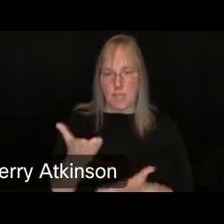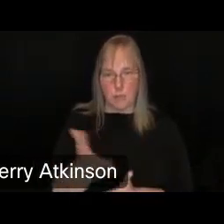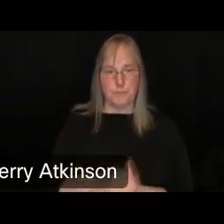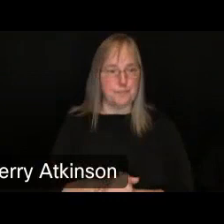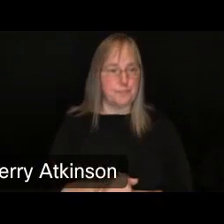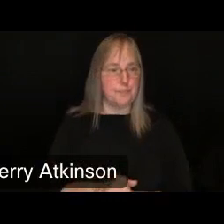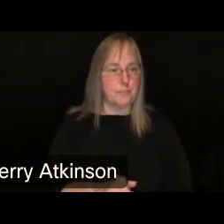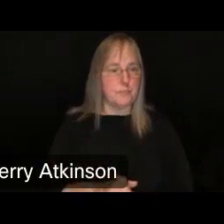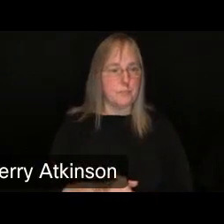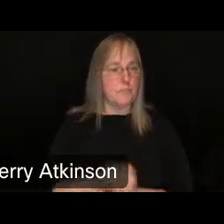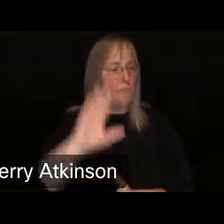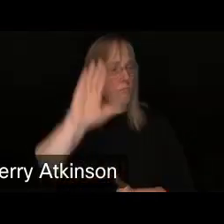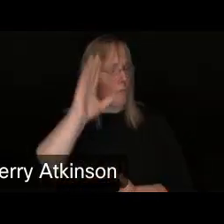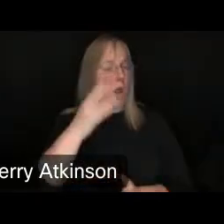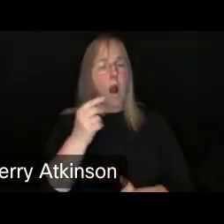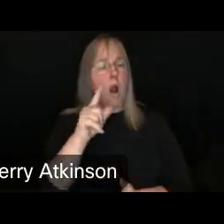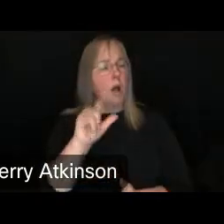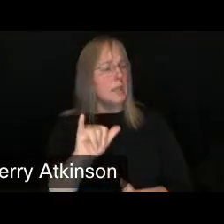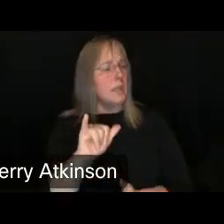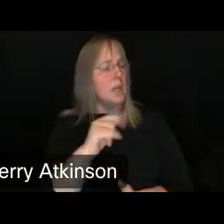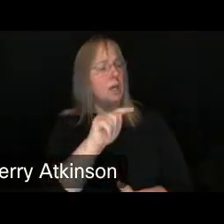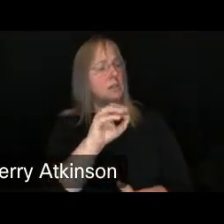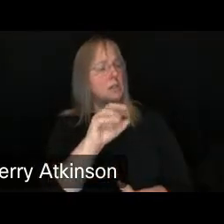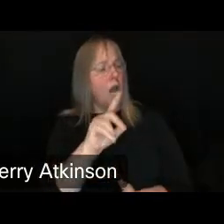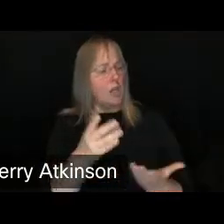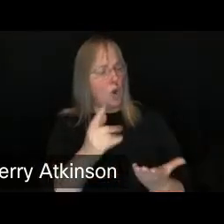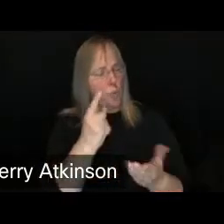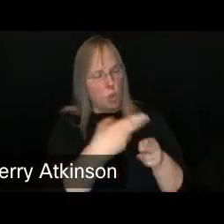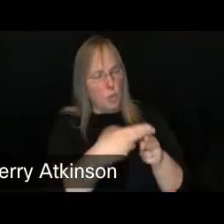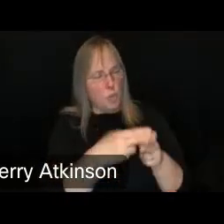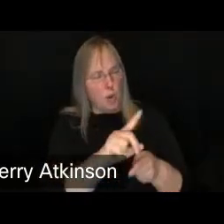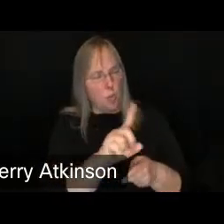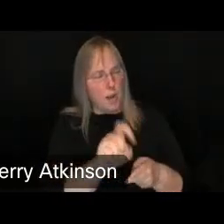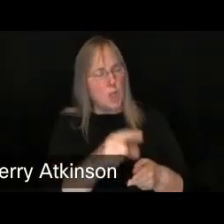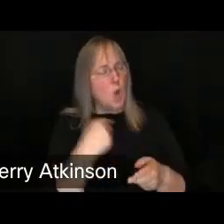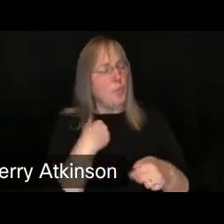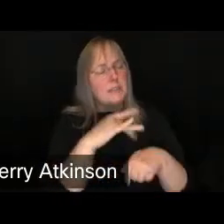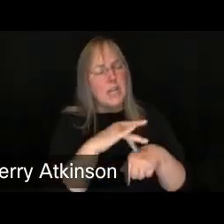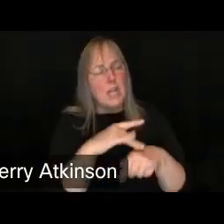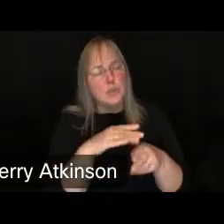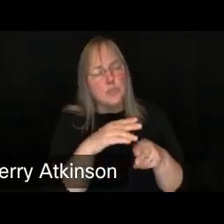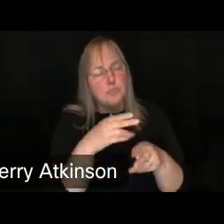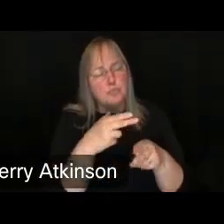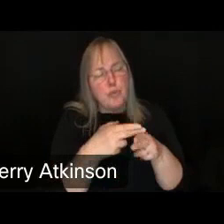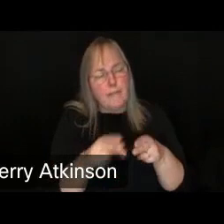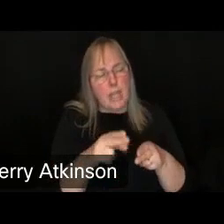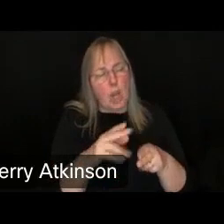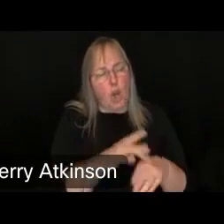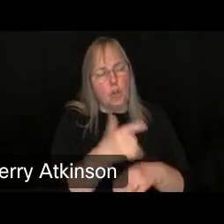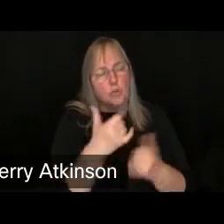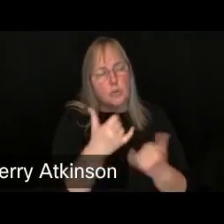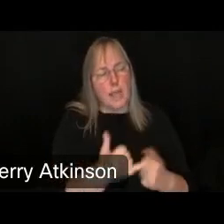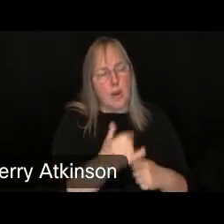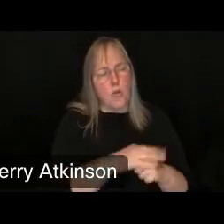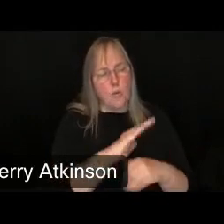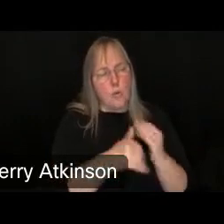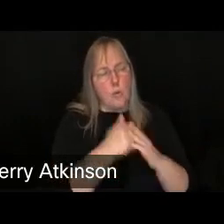Holly, Todd here. One quick question. We touched briefly earlier today on the whole issue